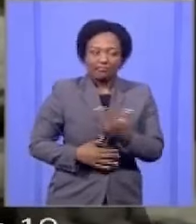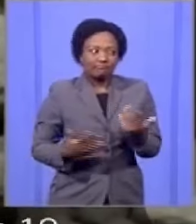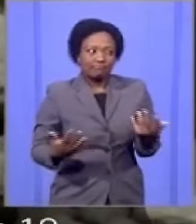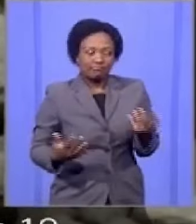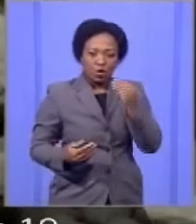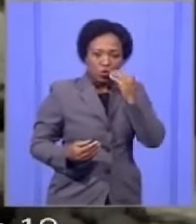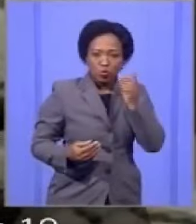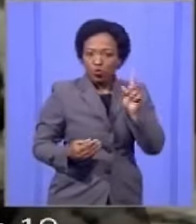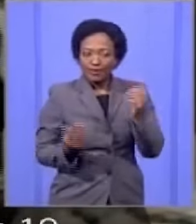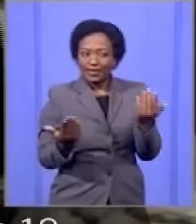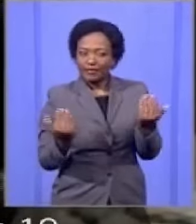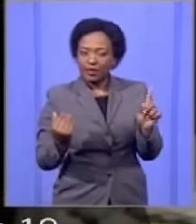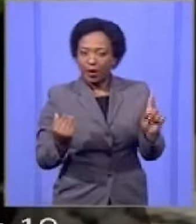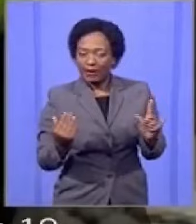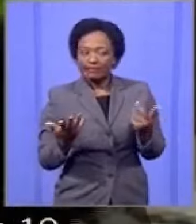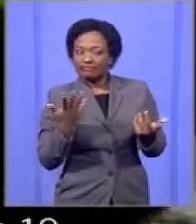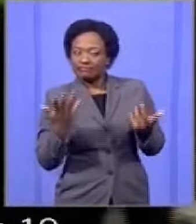receive